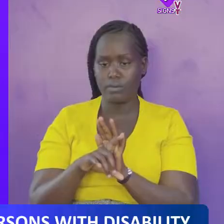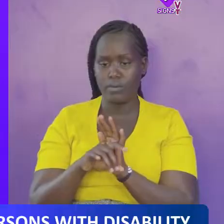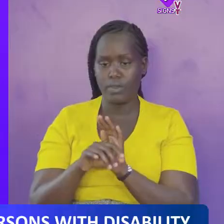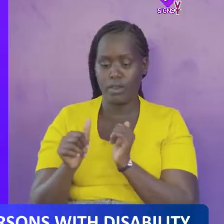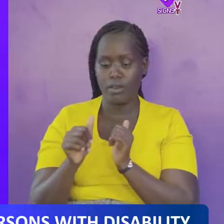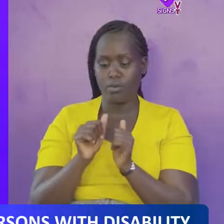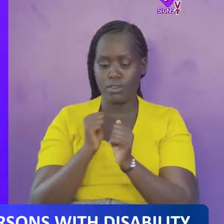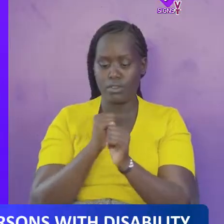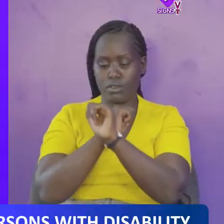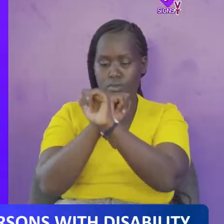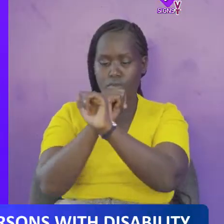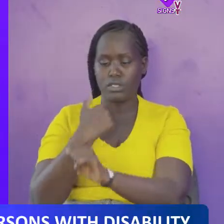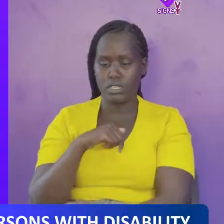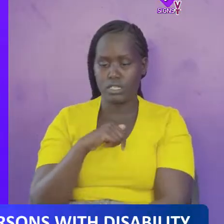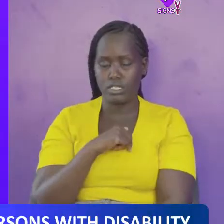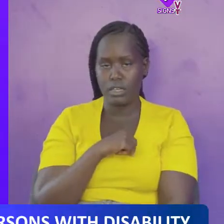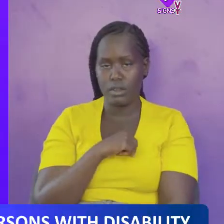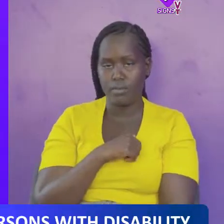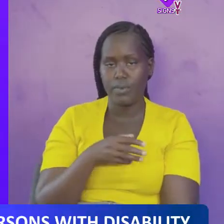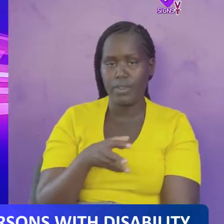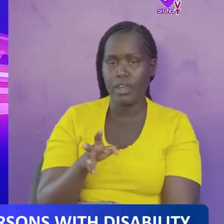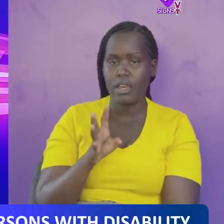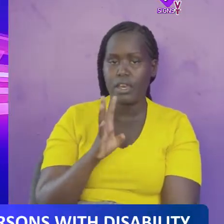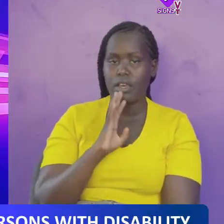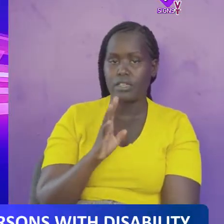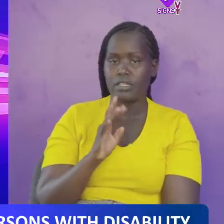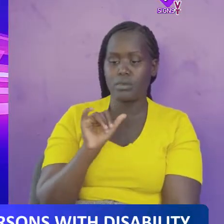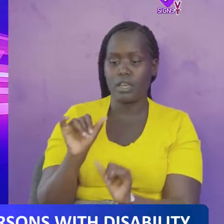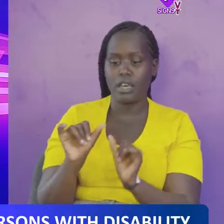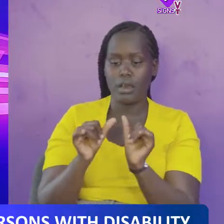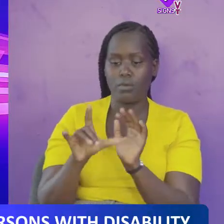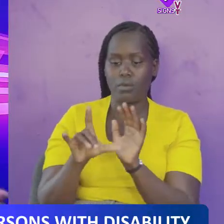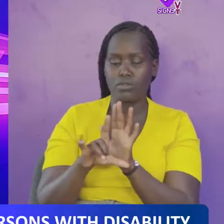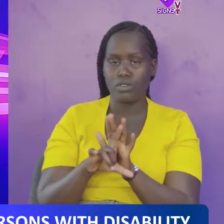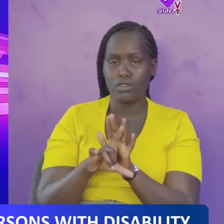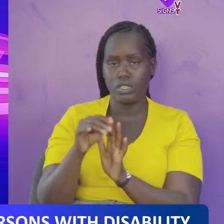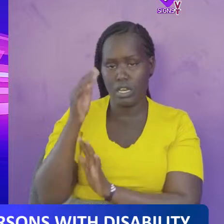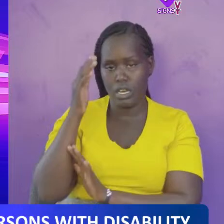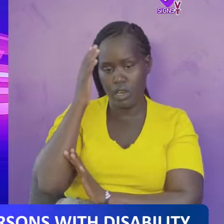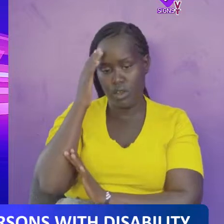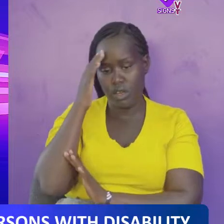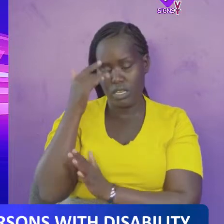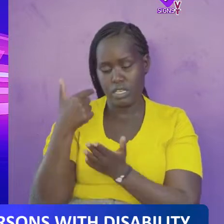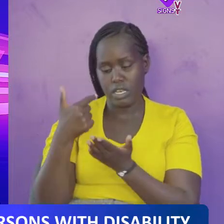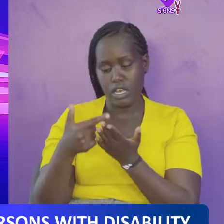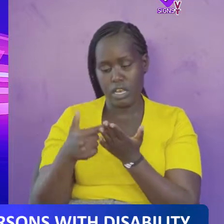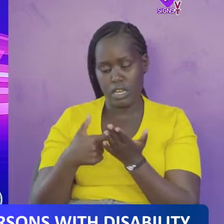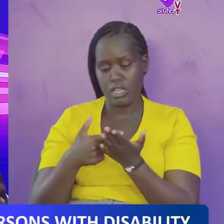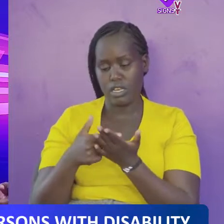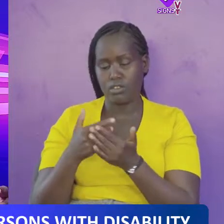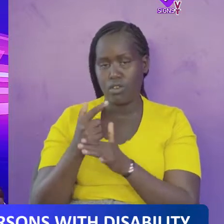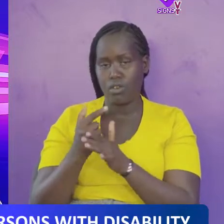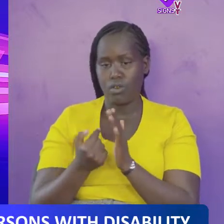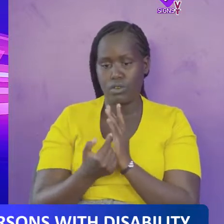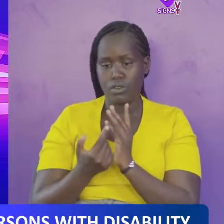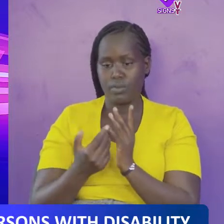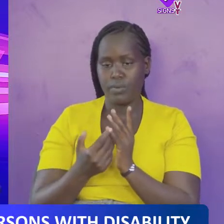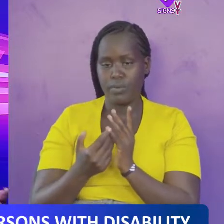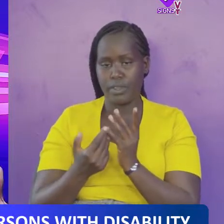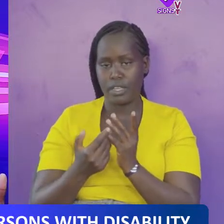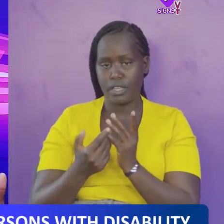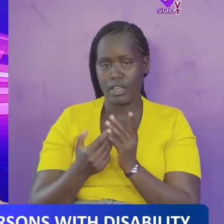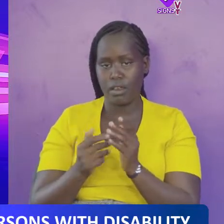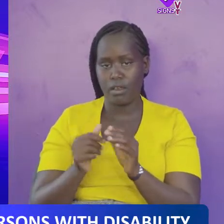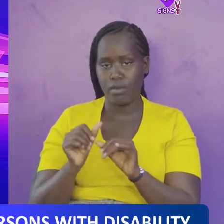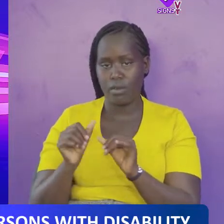us. Indeed. And speaking to laws, perhaps, I know this is not a conversation we want to really stick to as far as matters politics